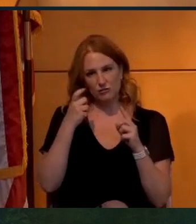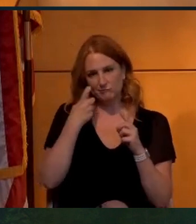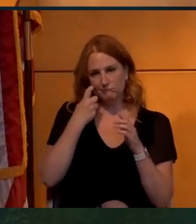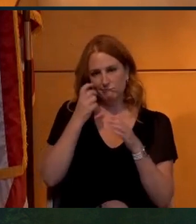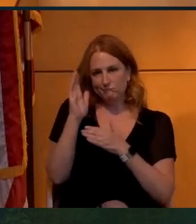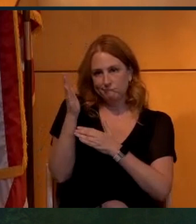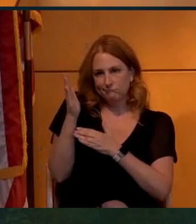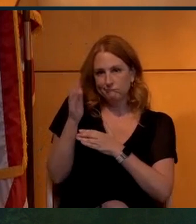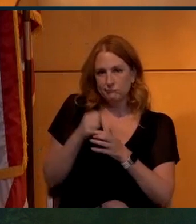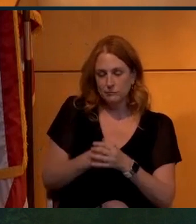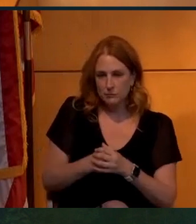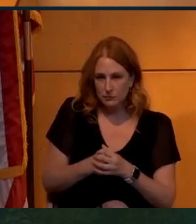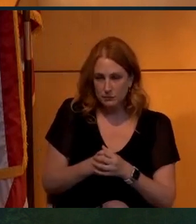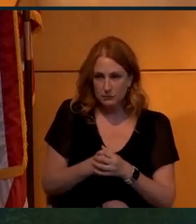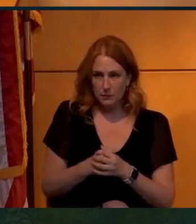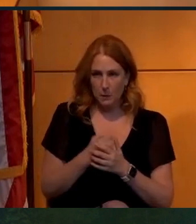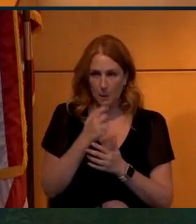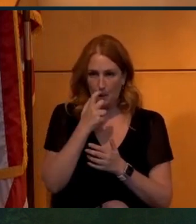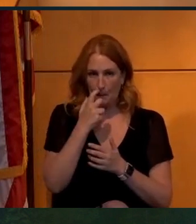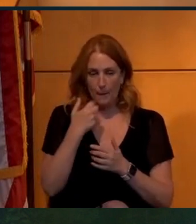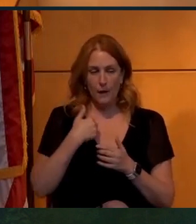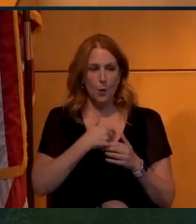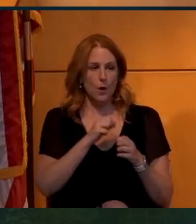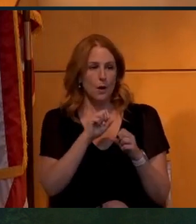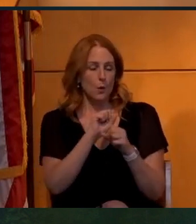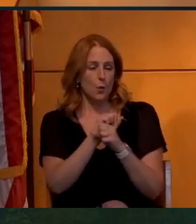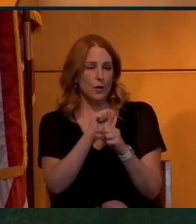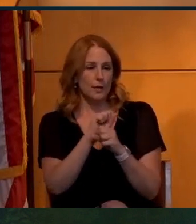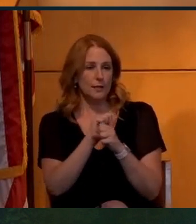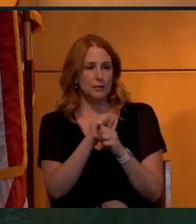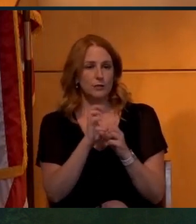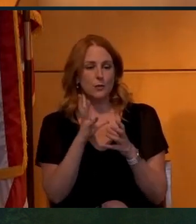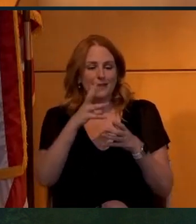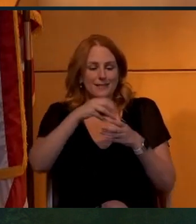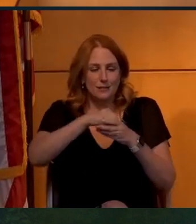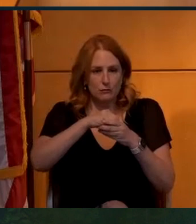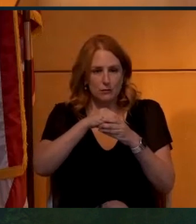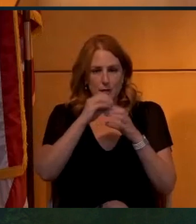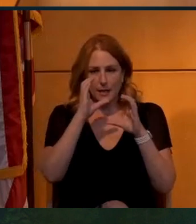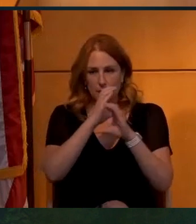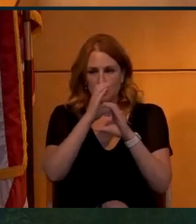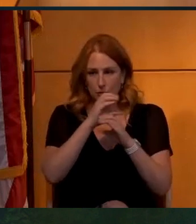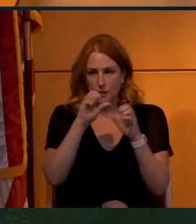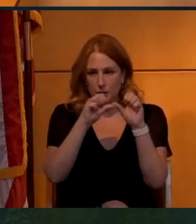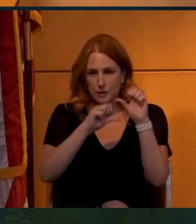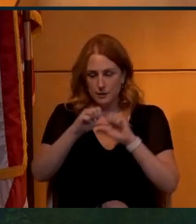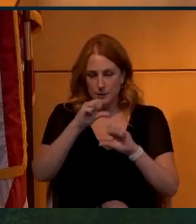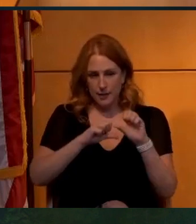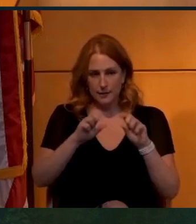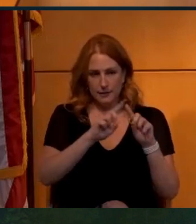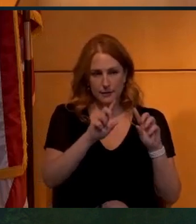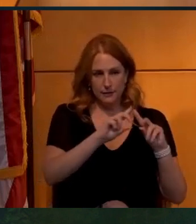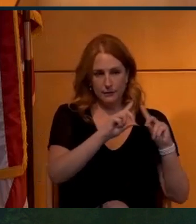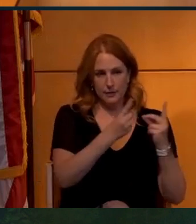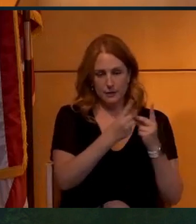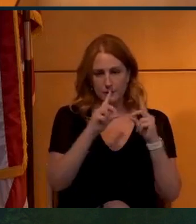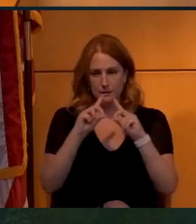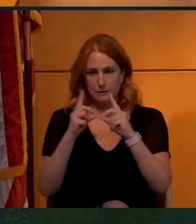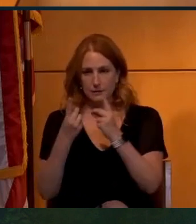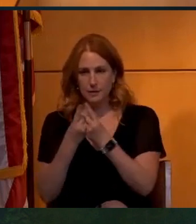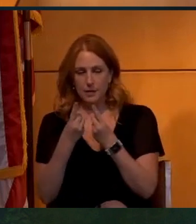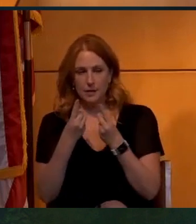about. We're also working to integrate exploration science between SMD divisions, as well as between